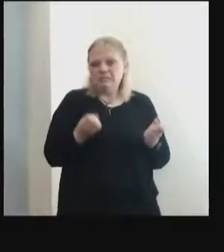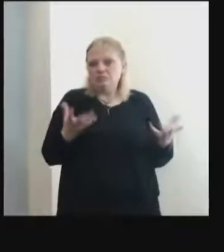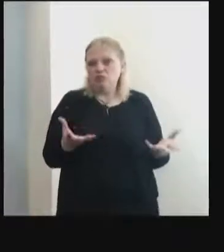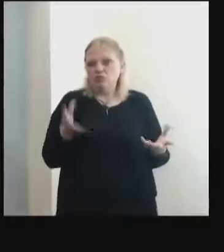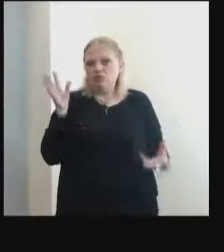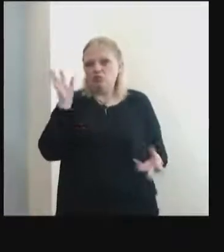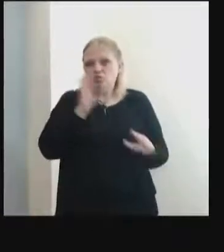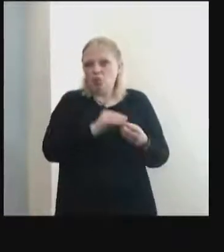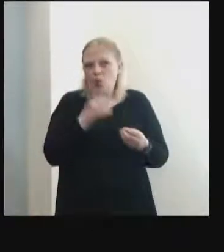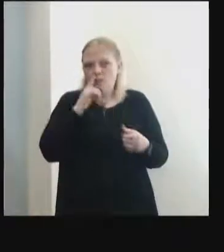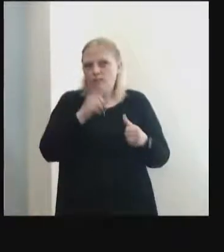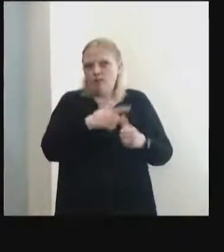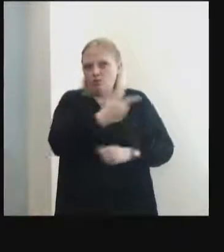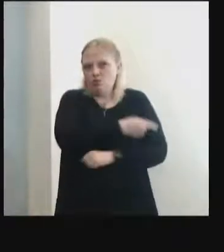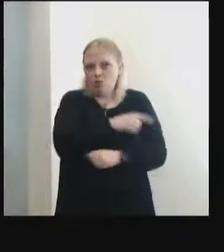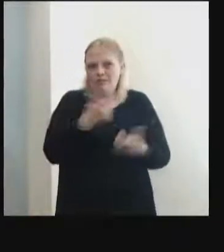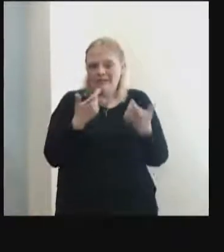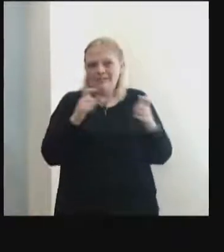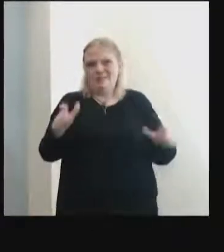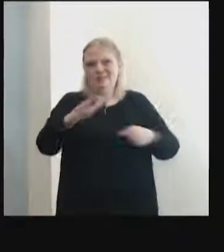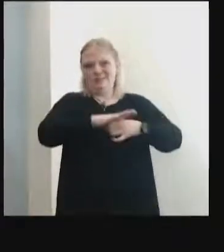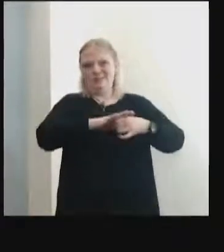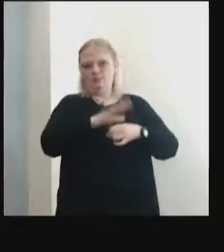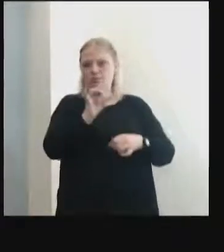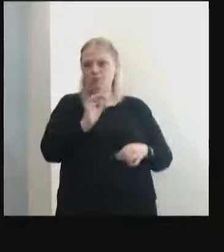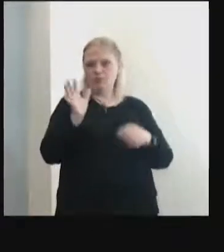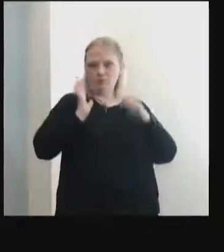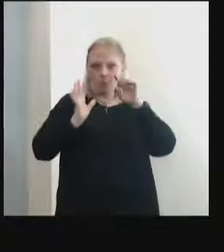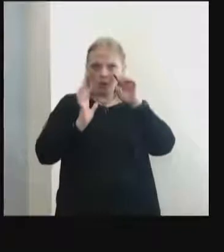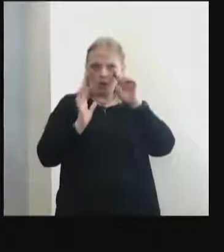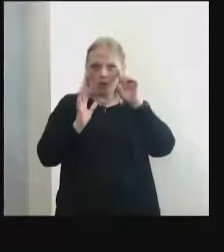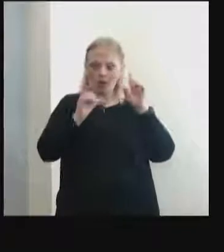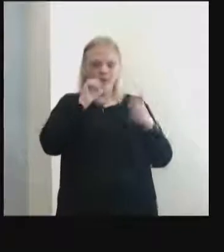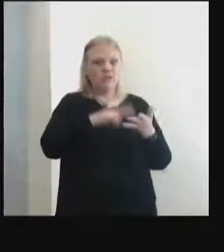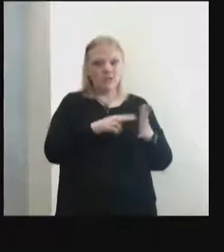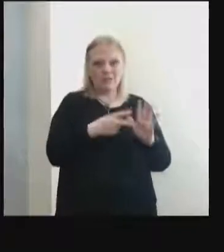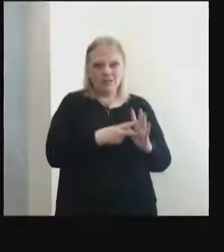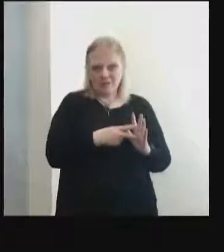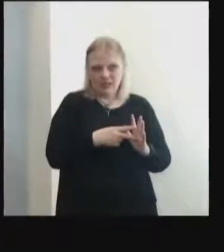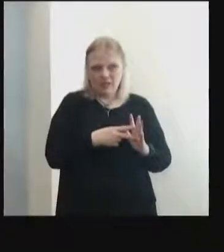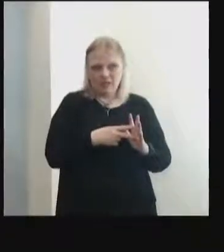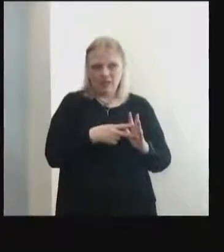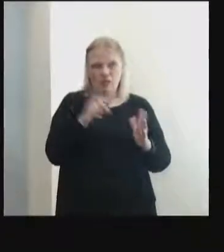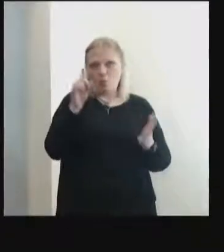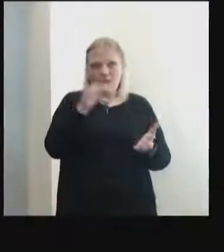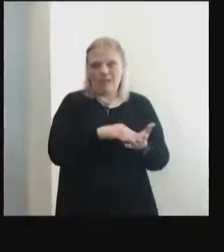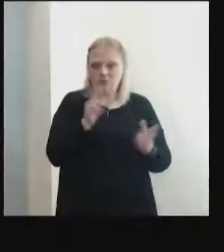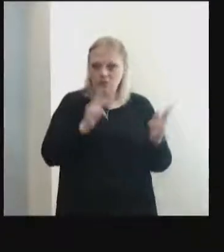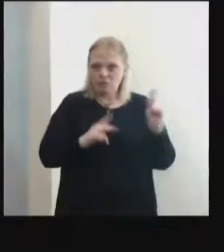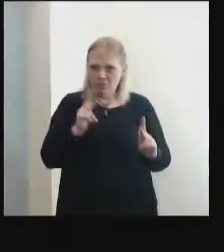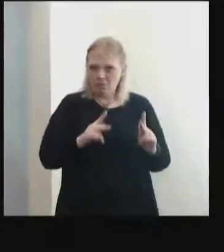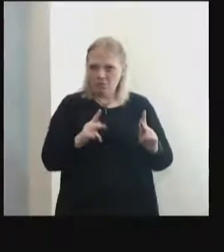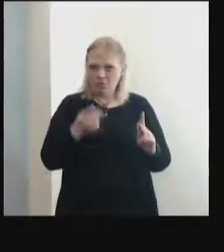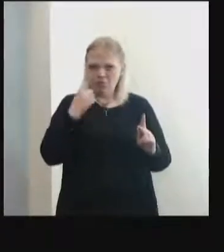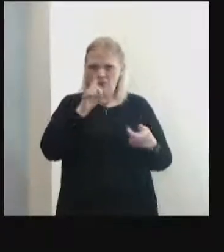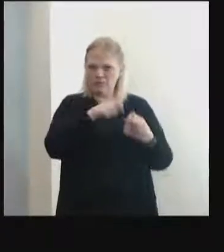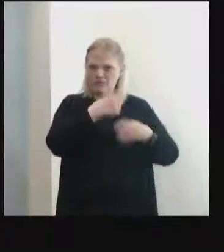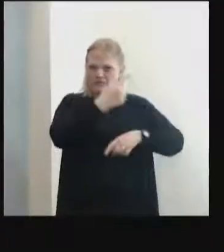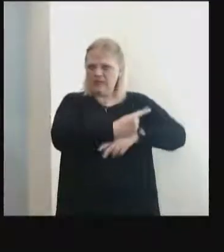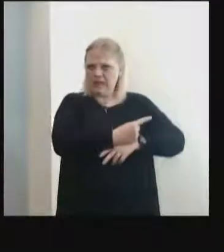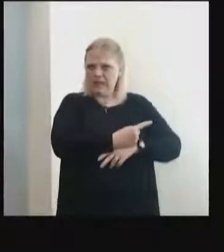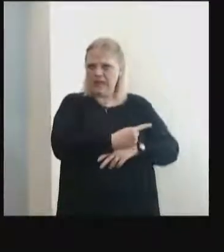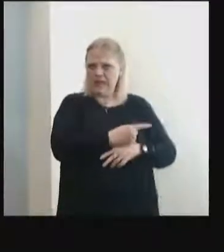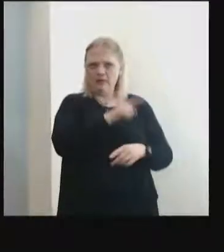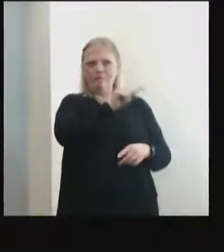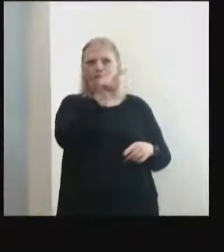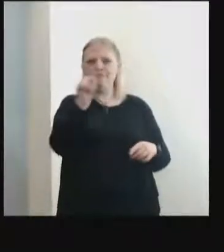the total in the first dose at these big sites like we did before. But that doesn't mean we might not be doing 1,000 people on a particular day at one of